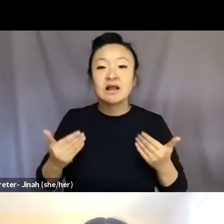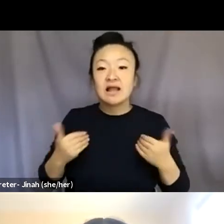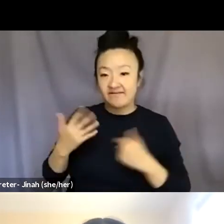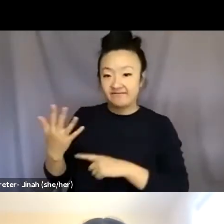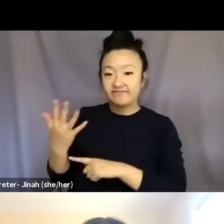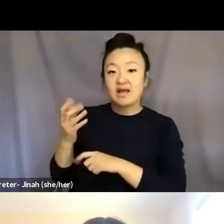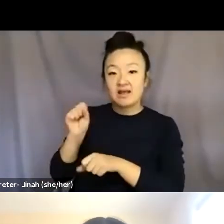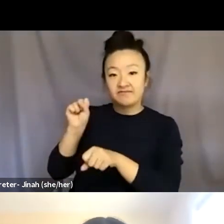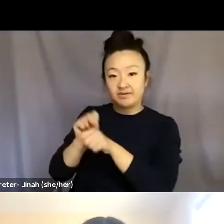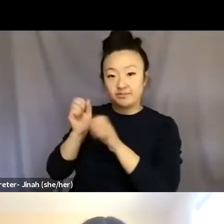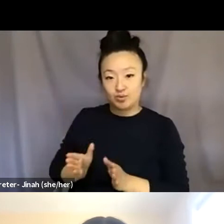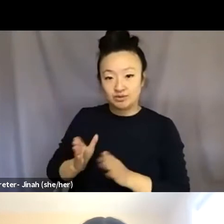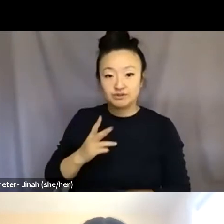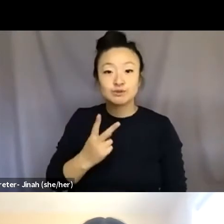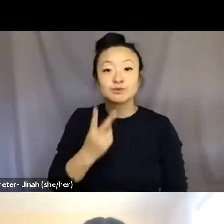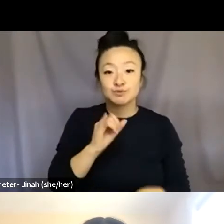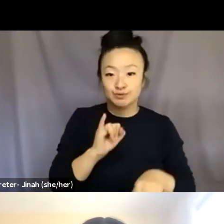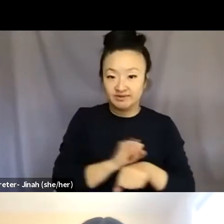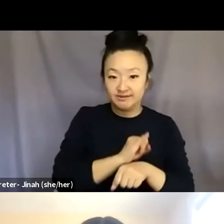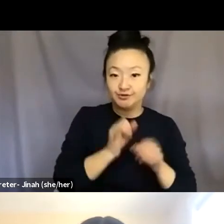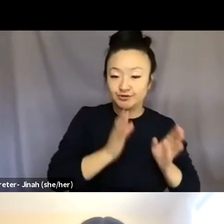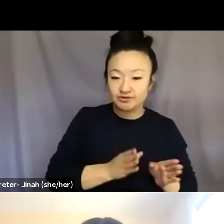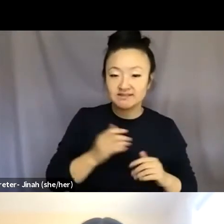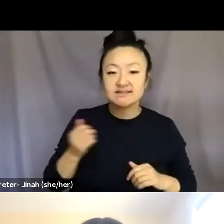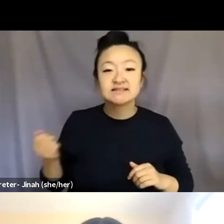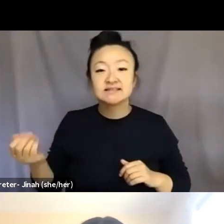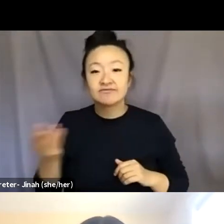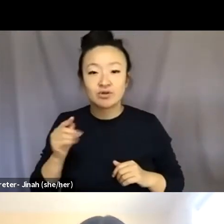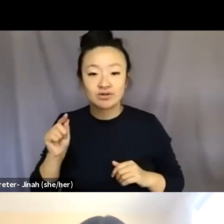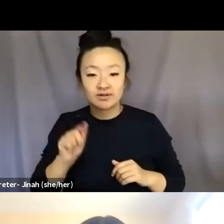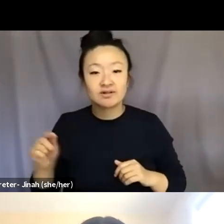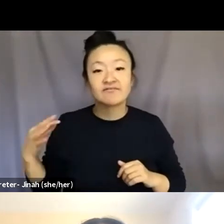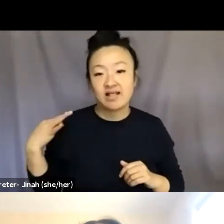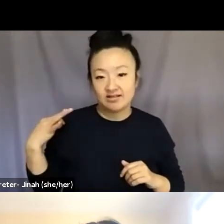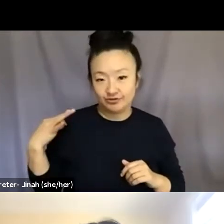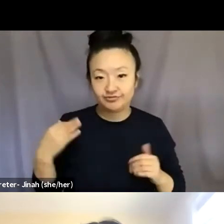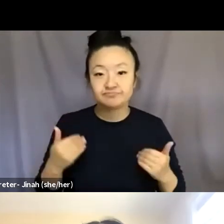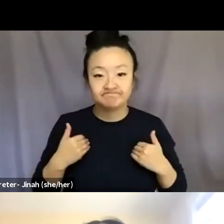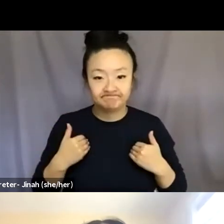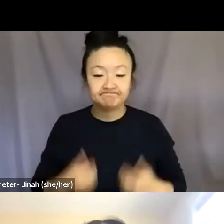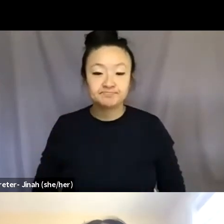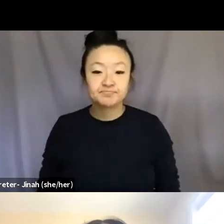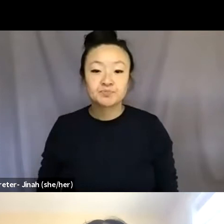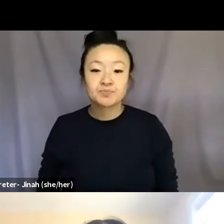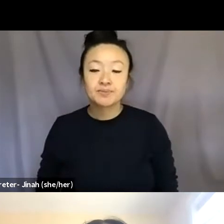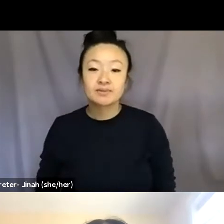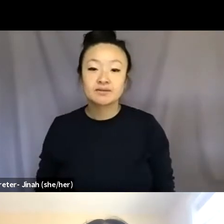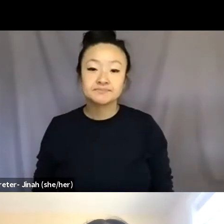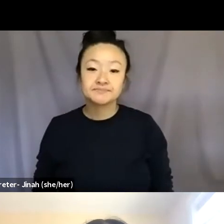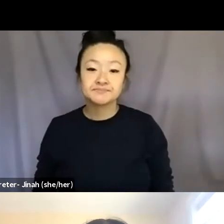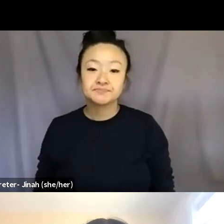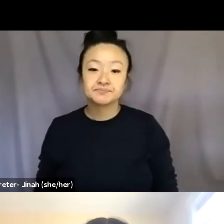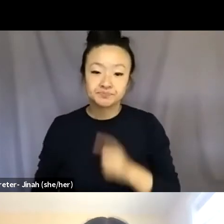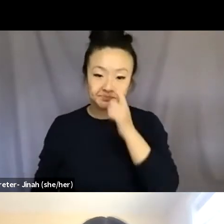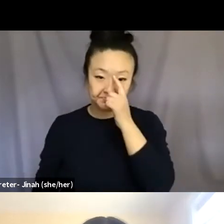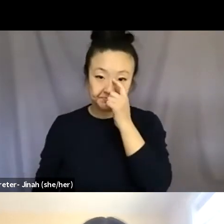employees, 2 interns, and several volunteers. We had